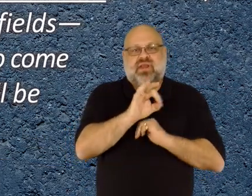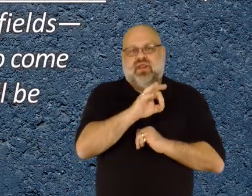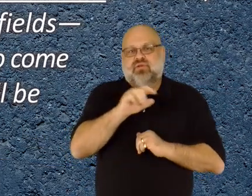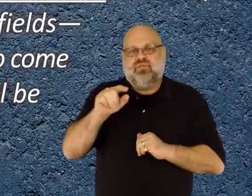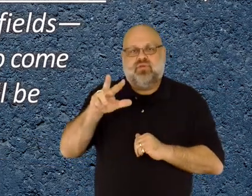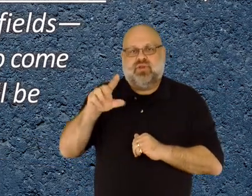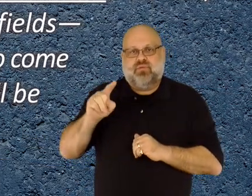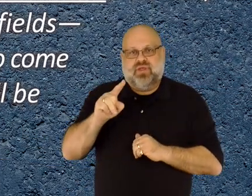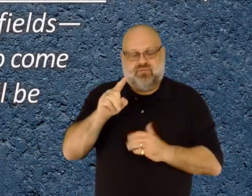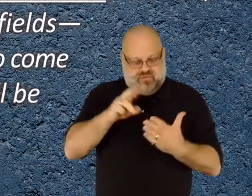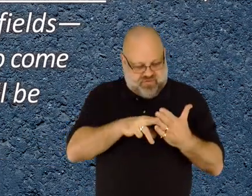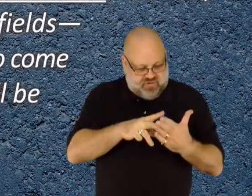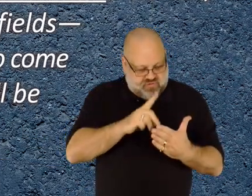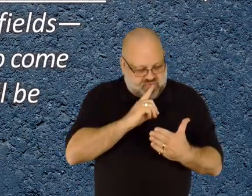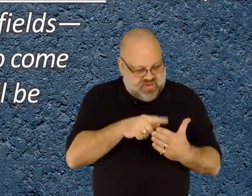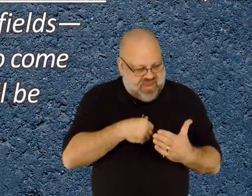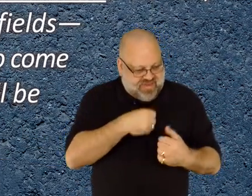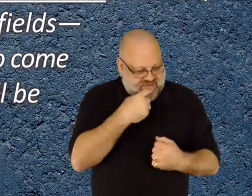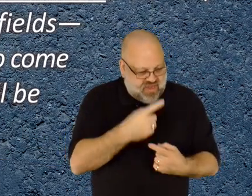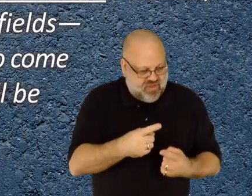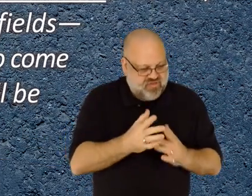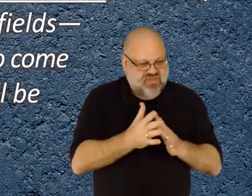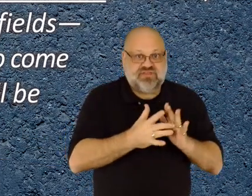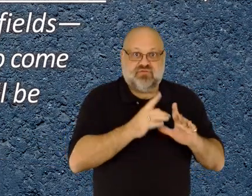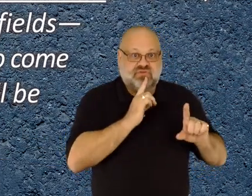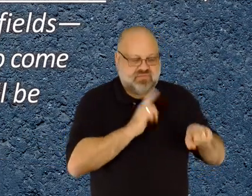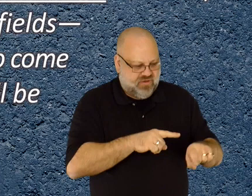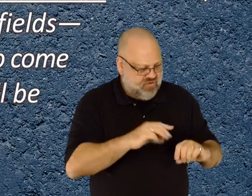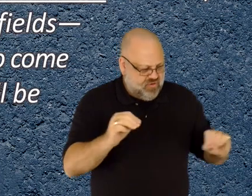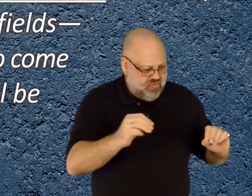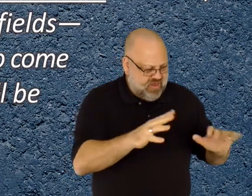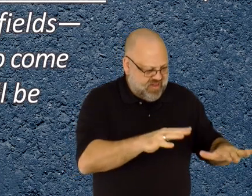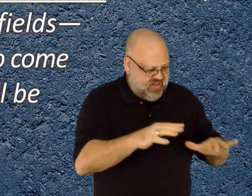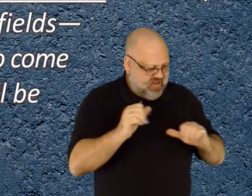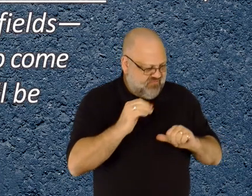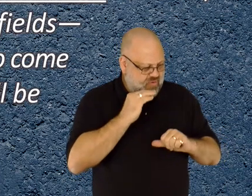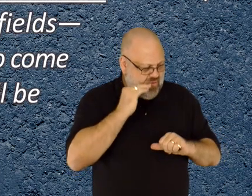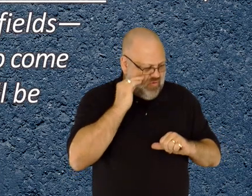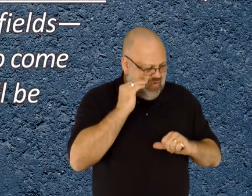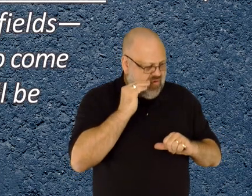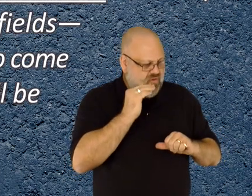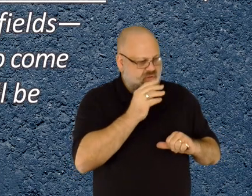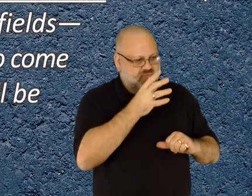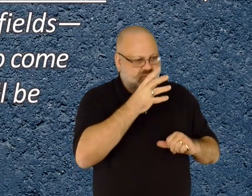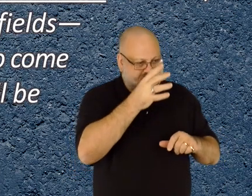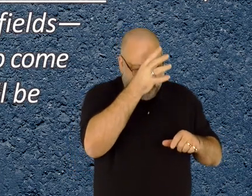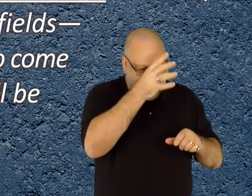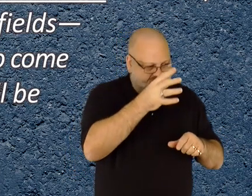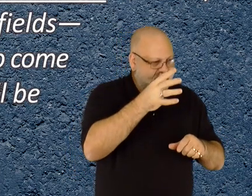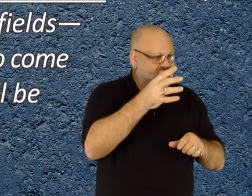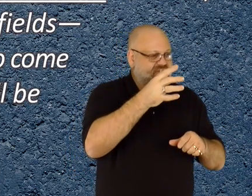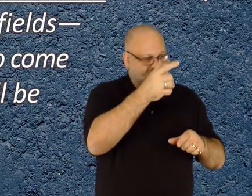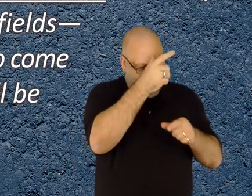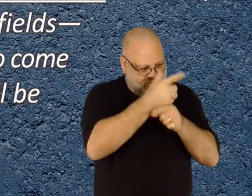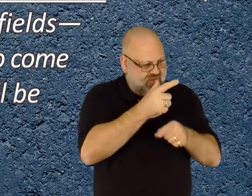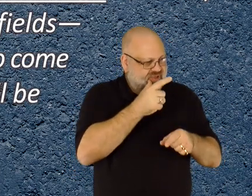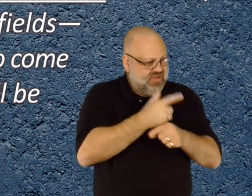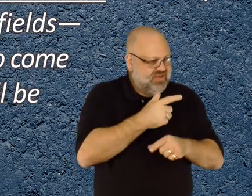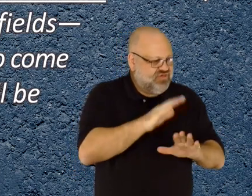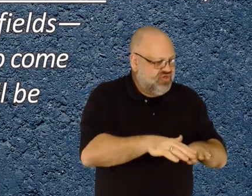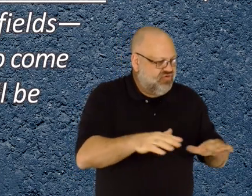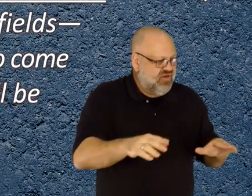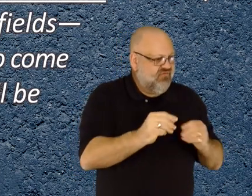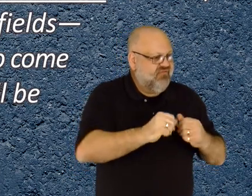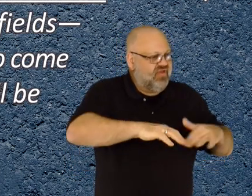Jesus replied, "no one who has left home or brothers or sisters or mother or father or children or fields for